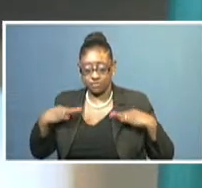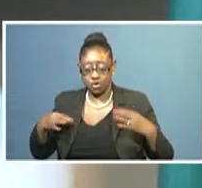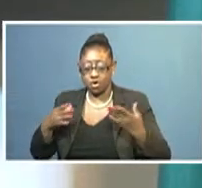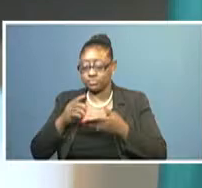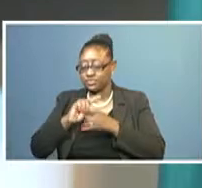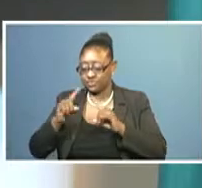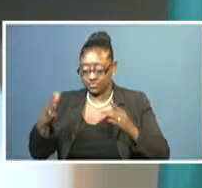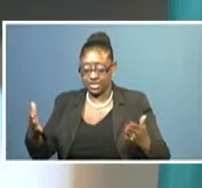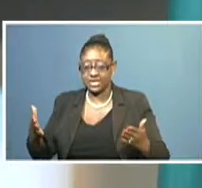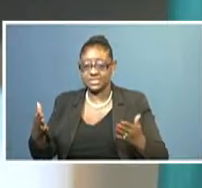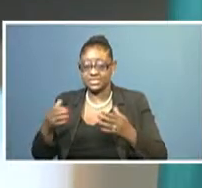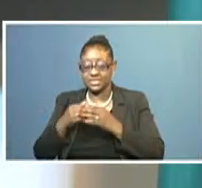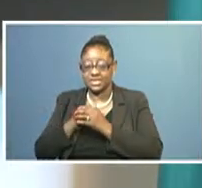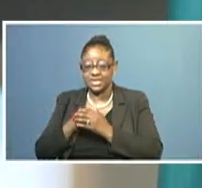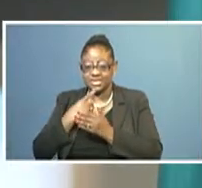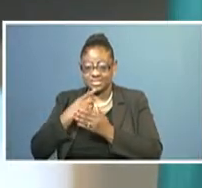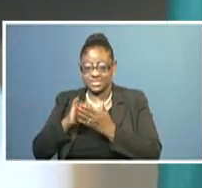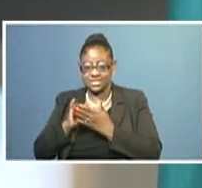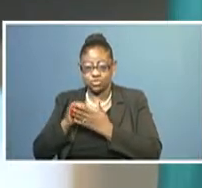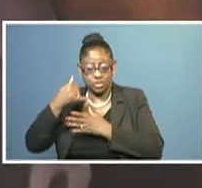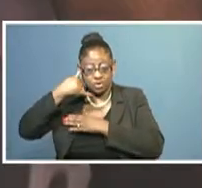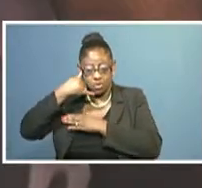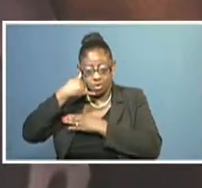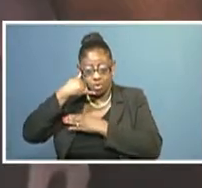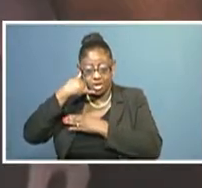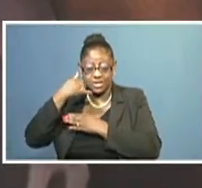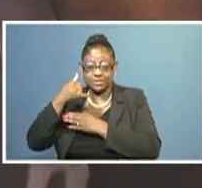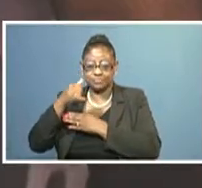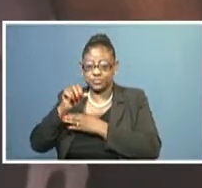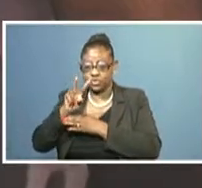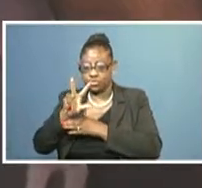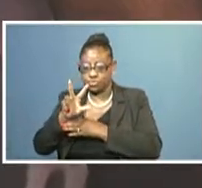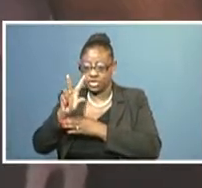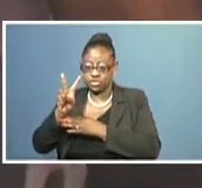necessary things. The Crisis Center has a 24-hour hotline,